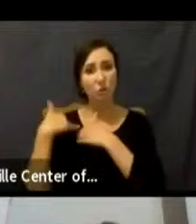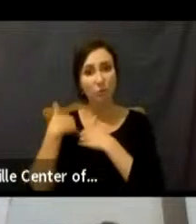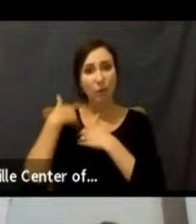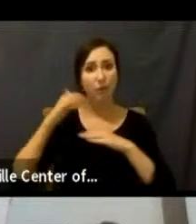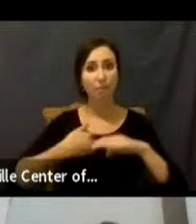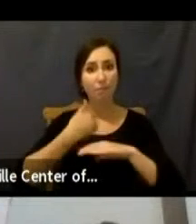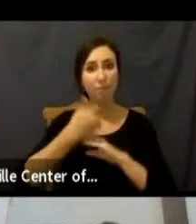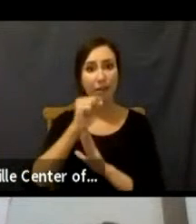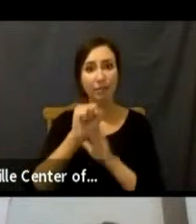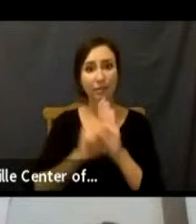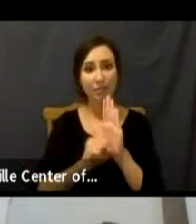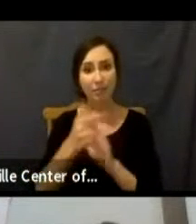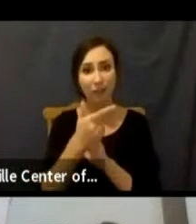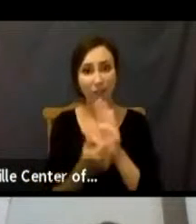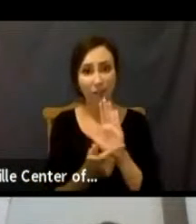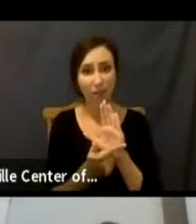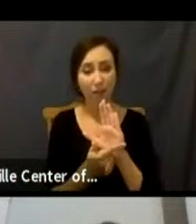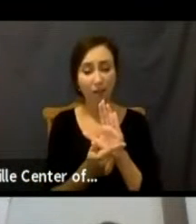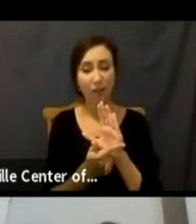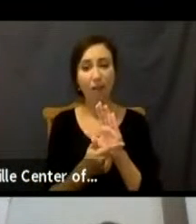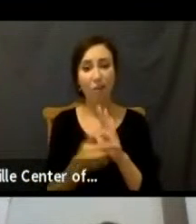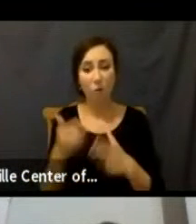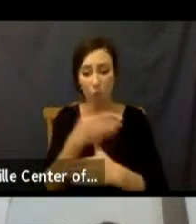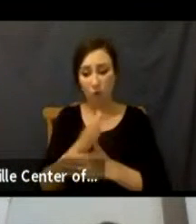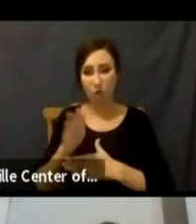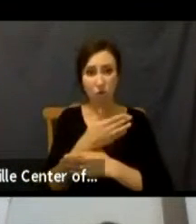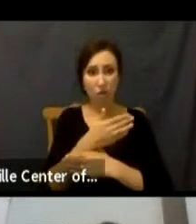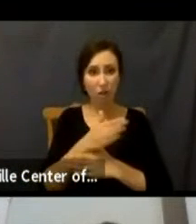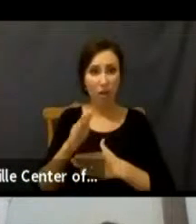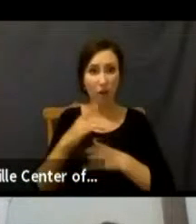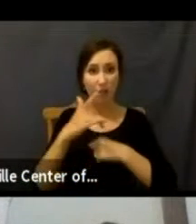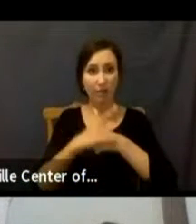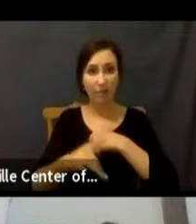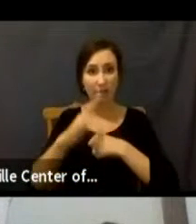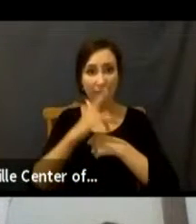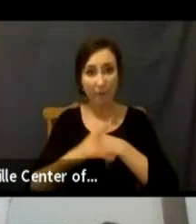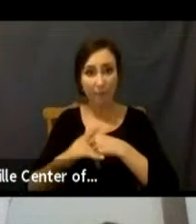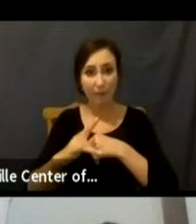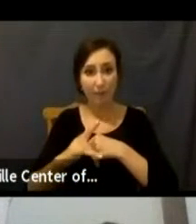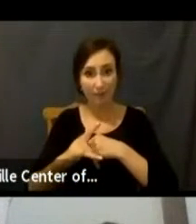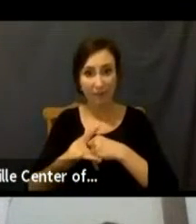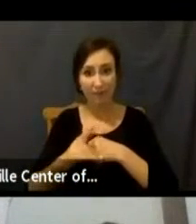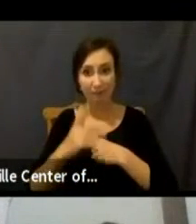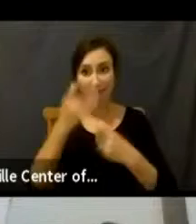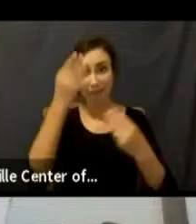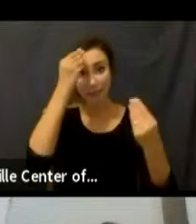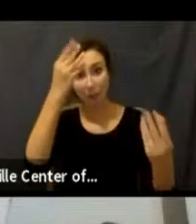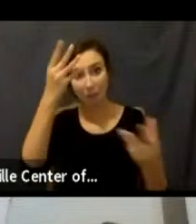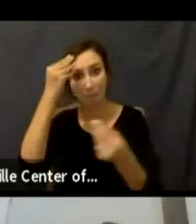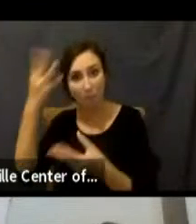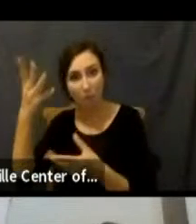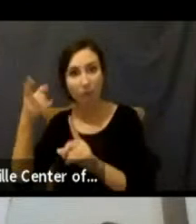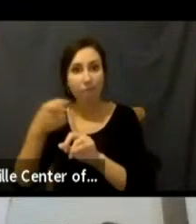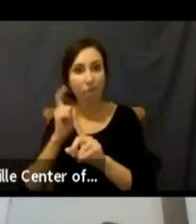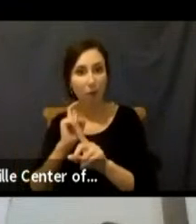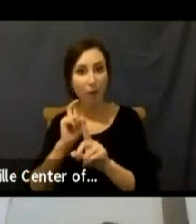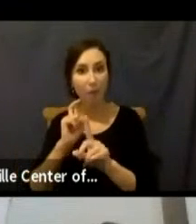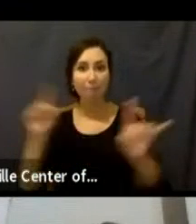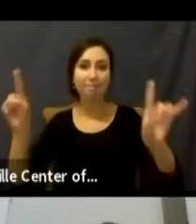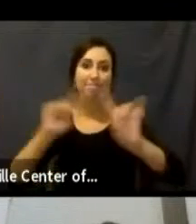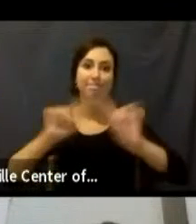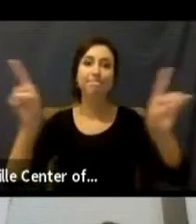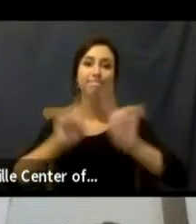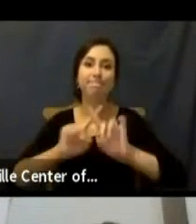law. This spreads around the available inputs from a variety of